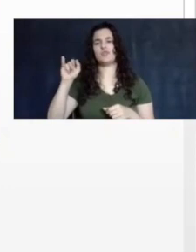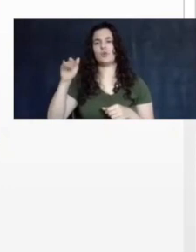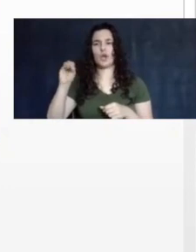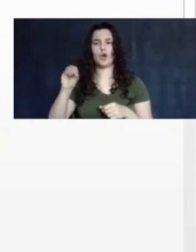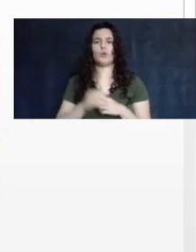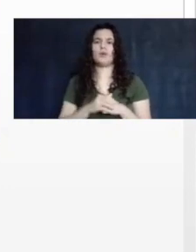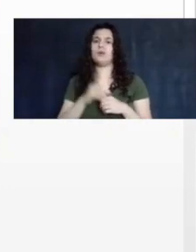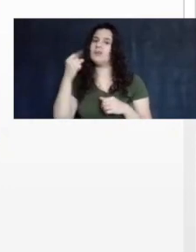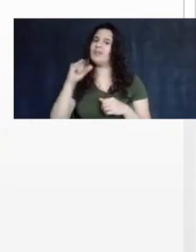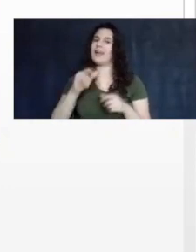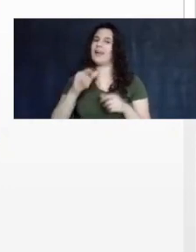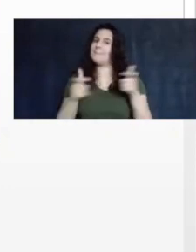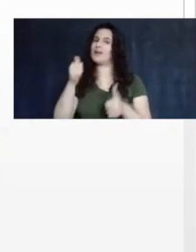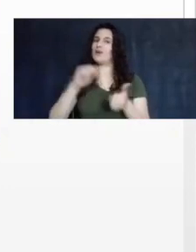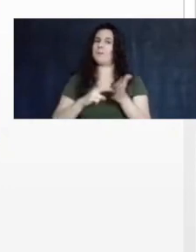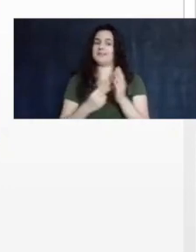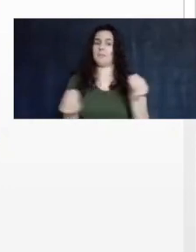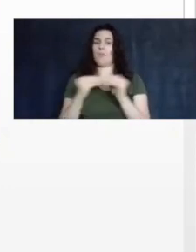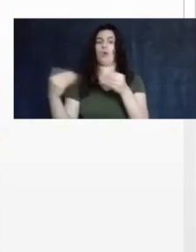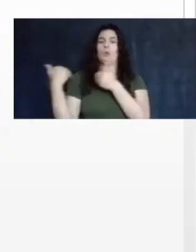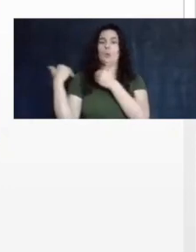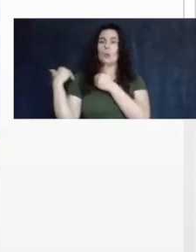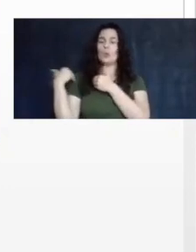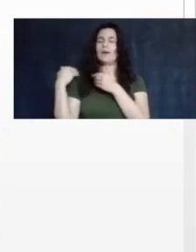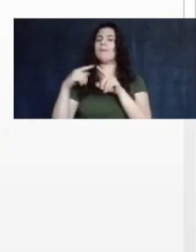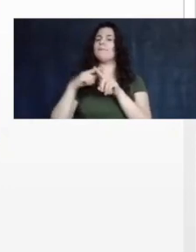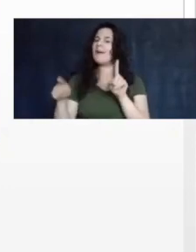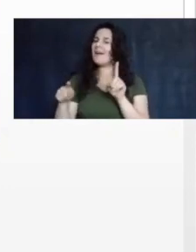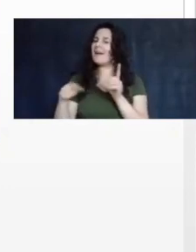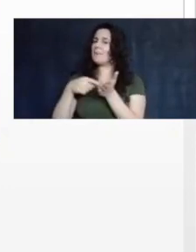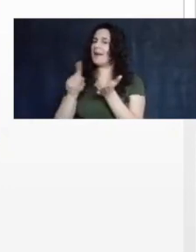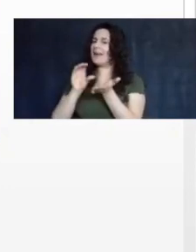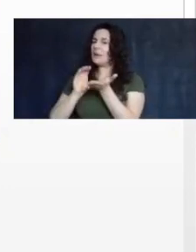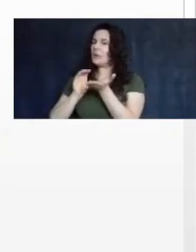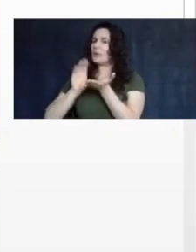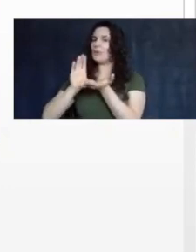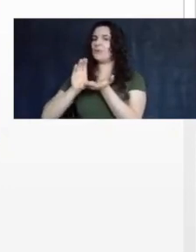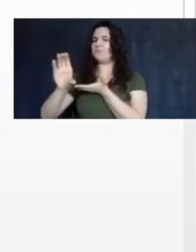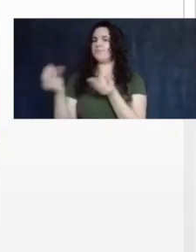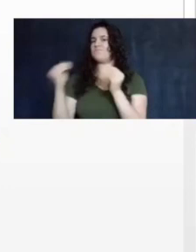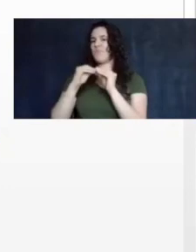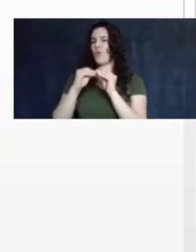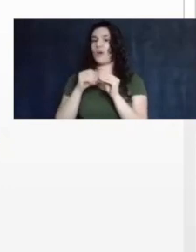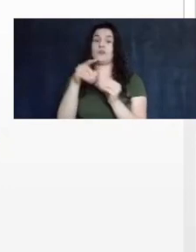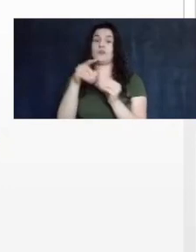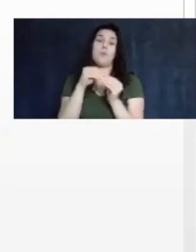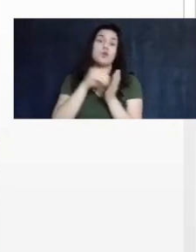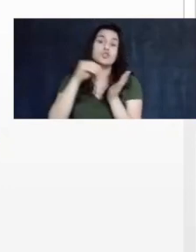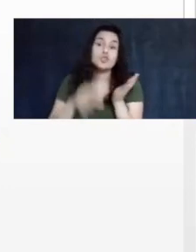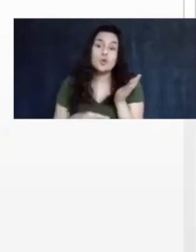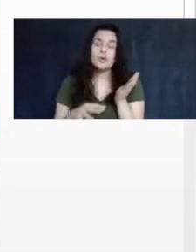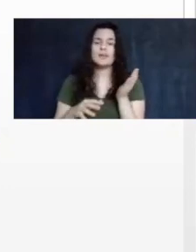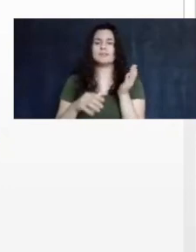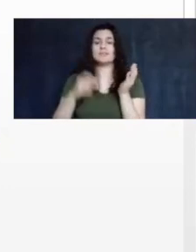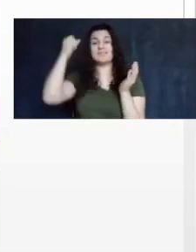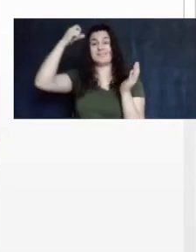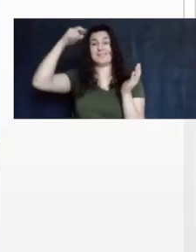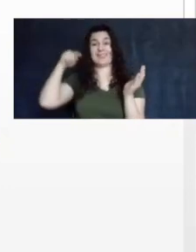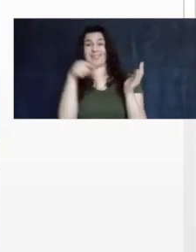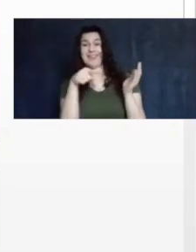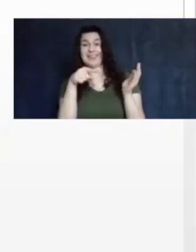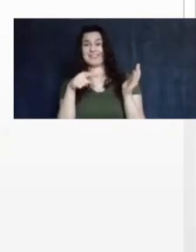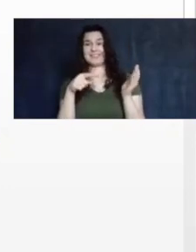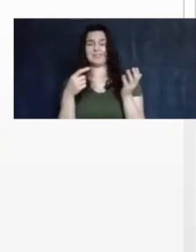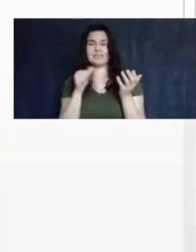responsibility, but there's also more pay, more students. So this is not a certification program. So it doesn't